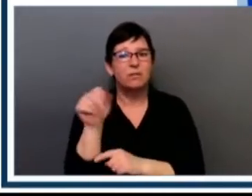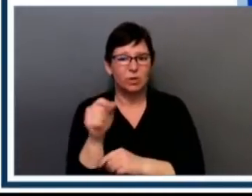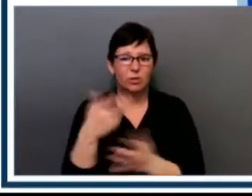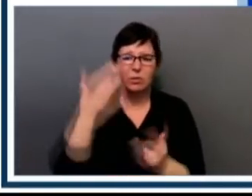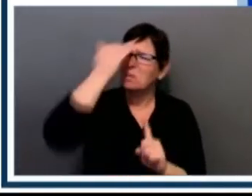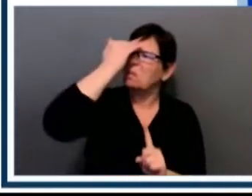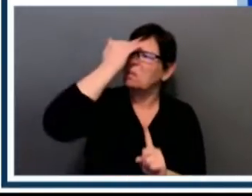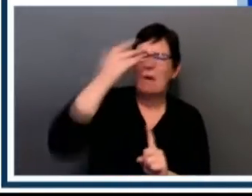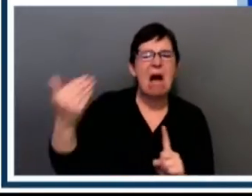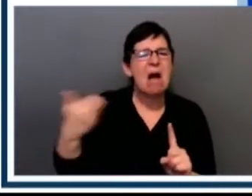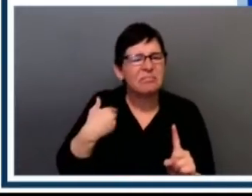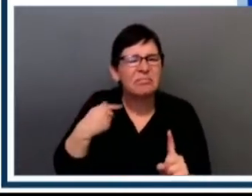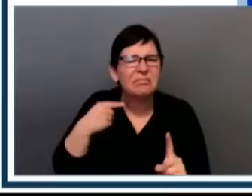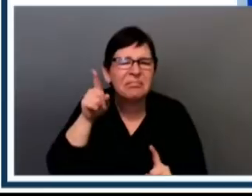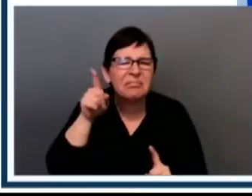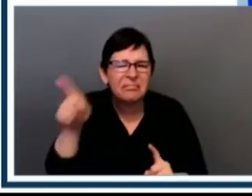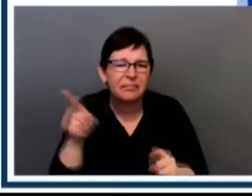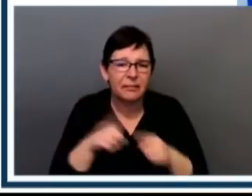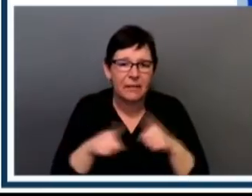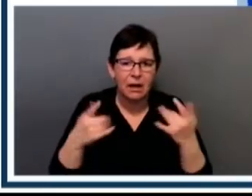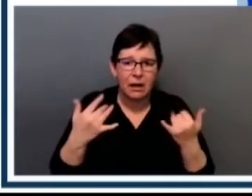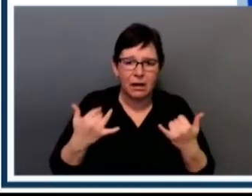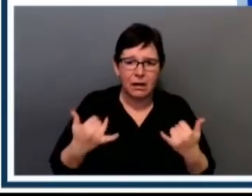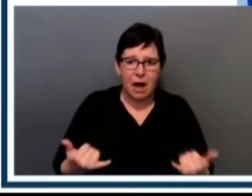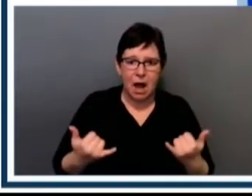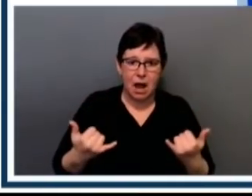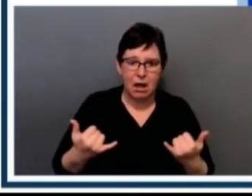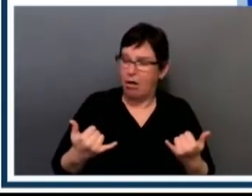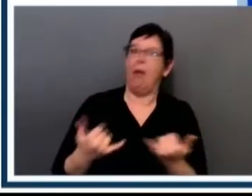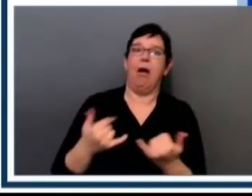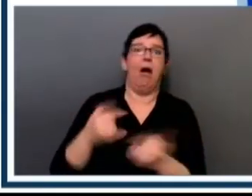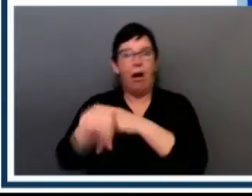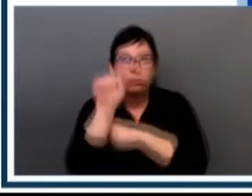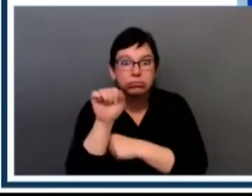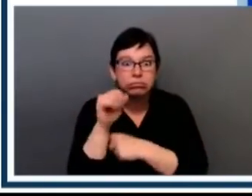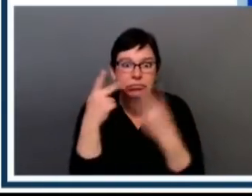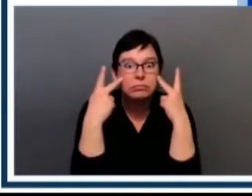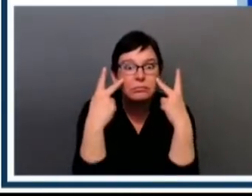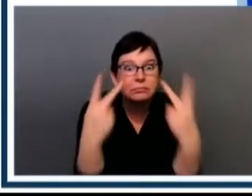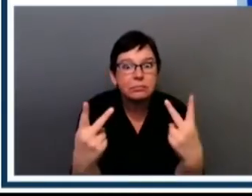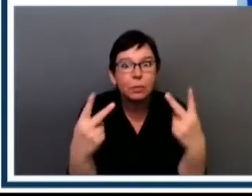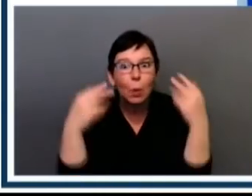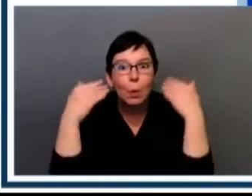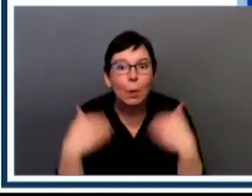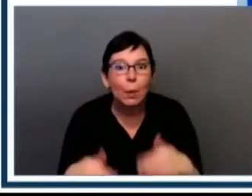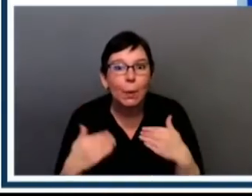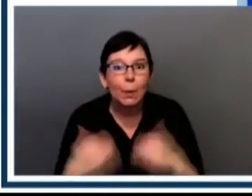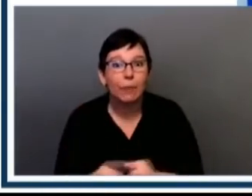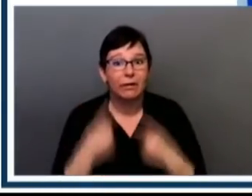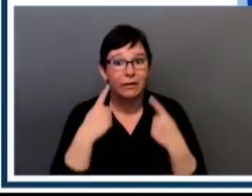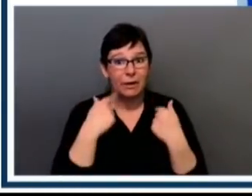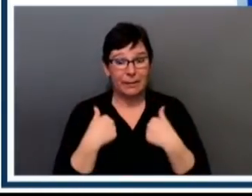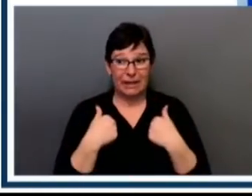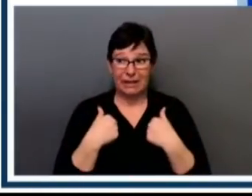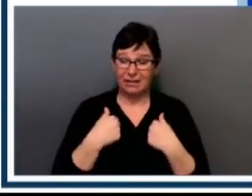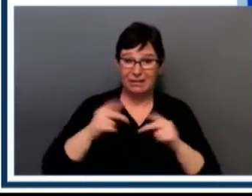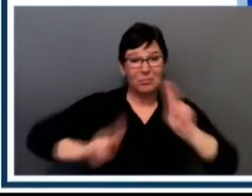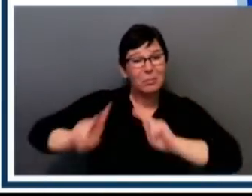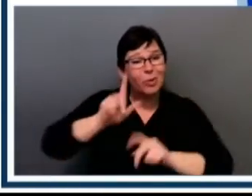mean, what they've dedicated to Nova Scotians and how they've stepped up is pretty remarkable. But it's also